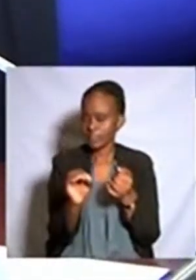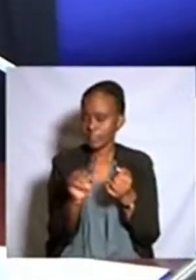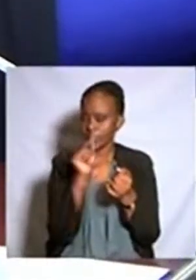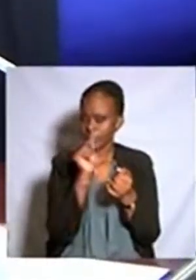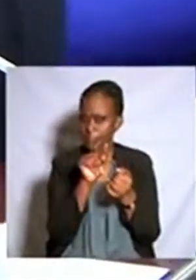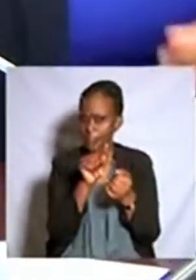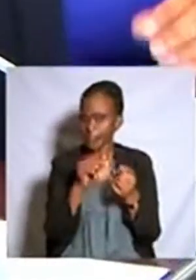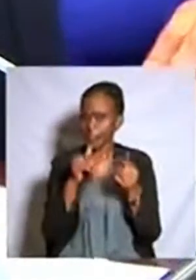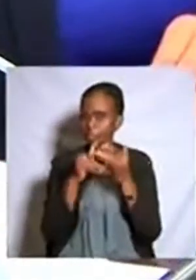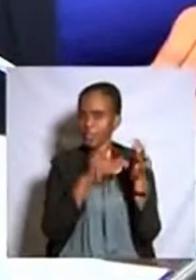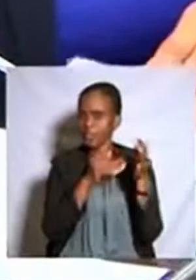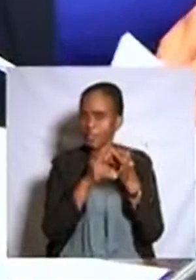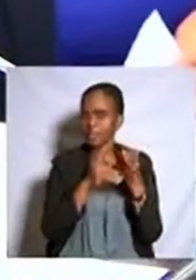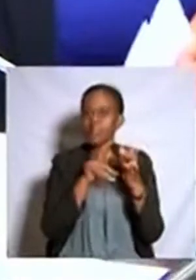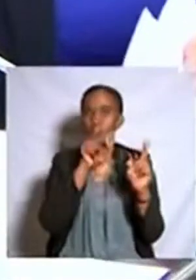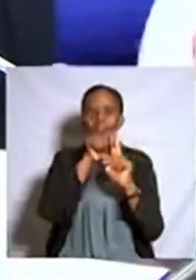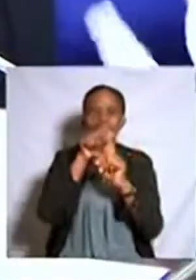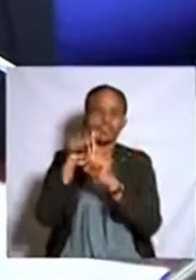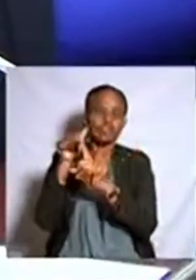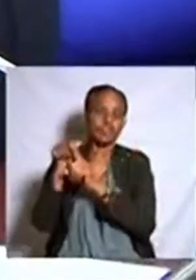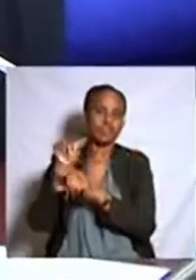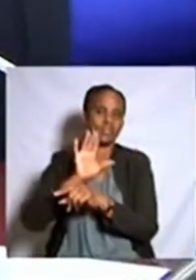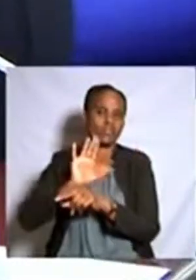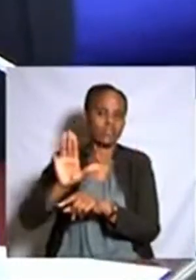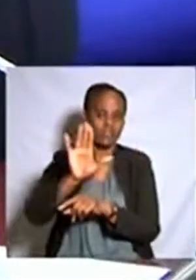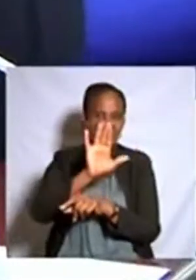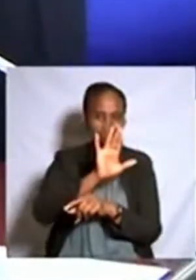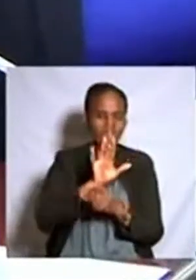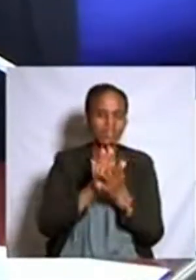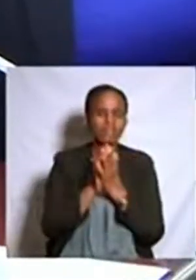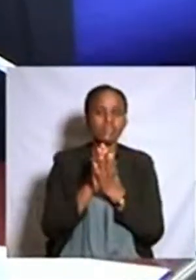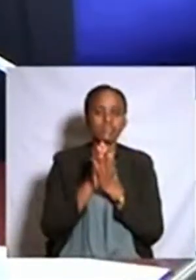is against a target of